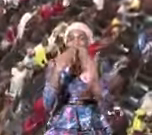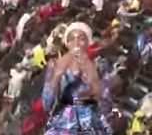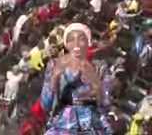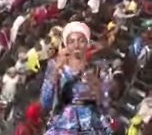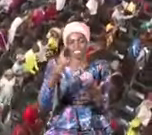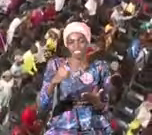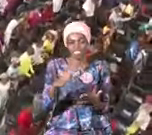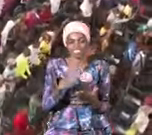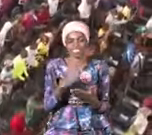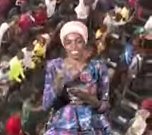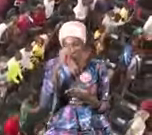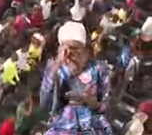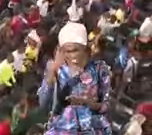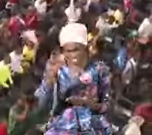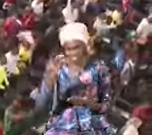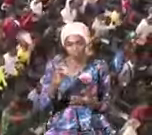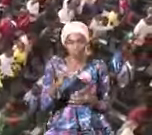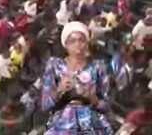you. Number two. Thank you,